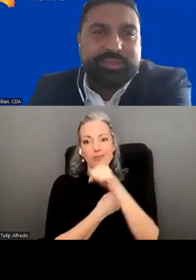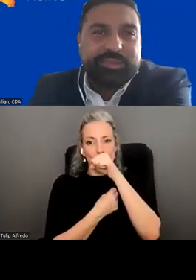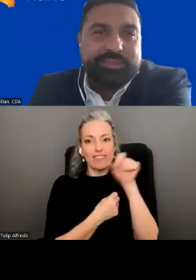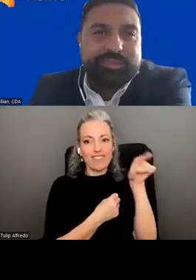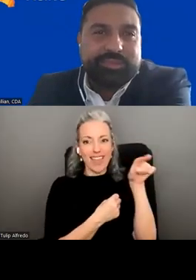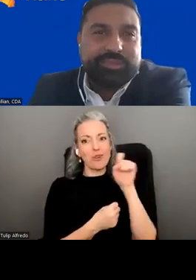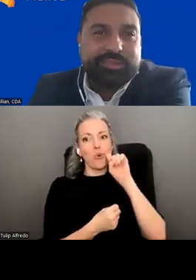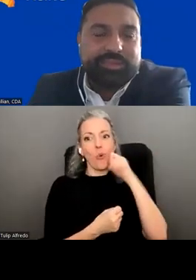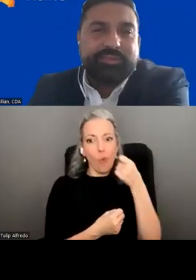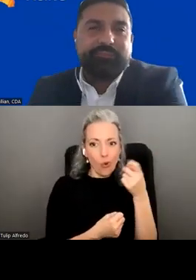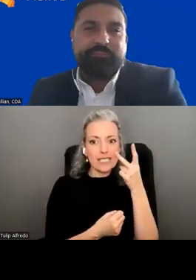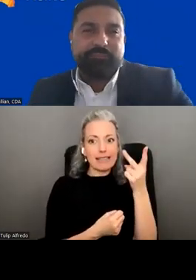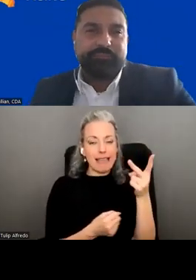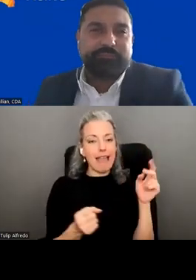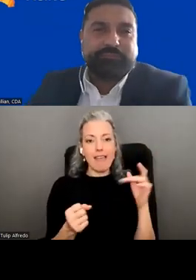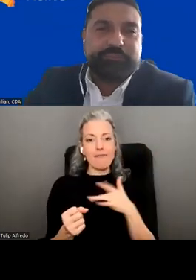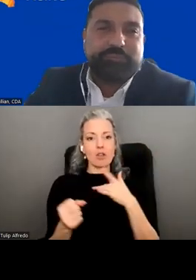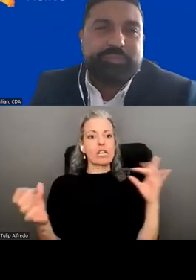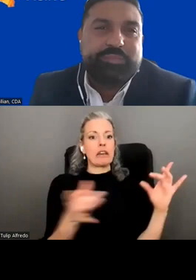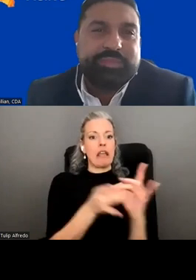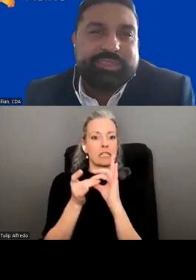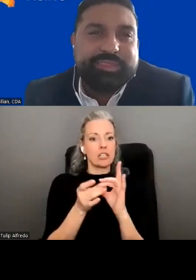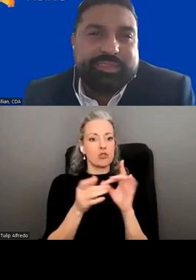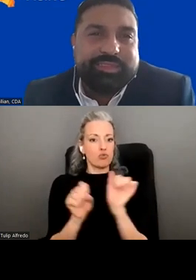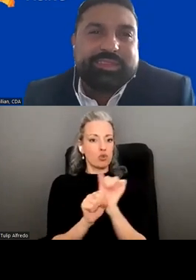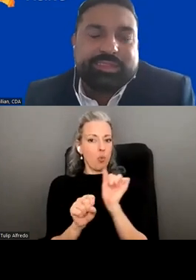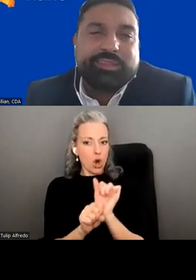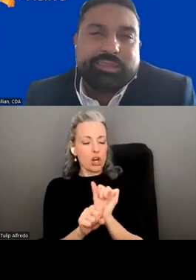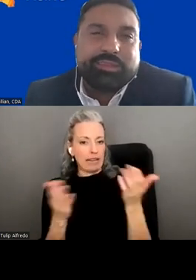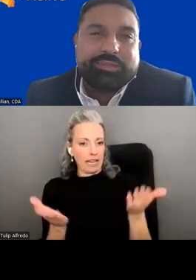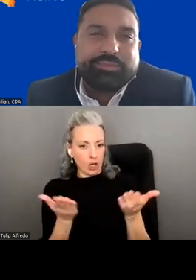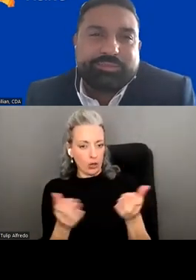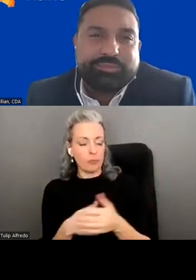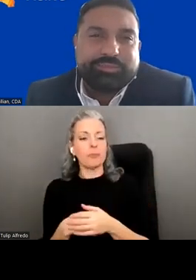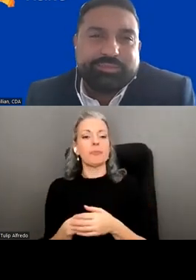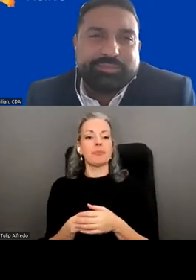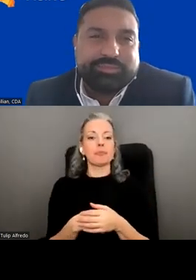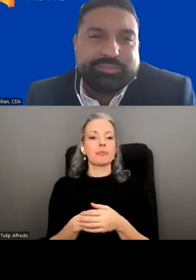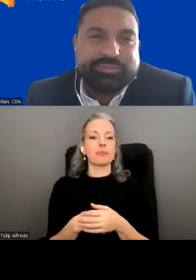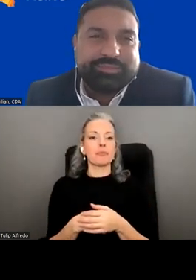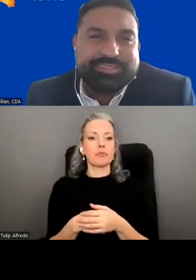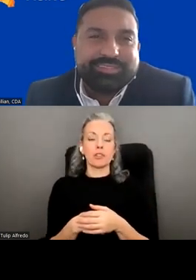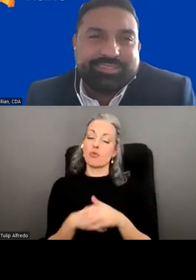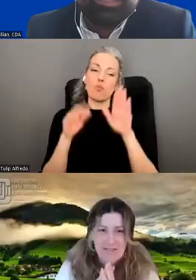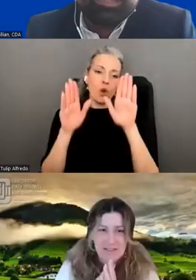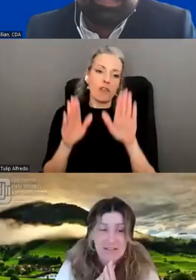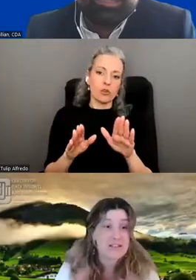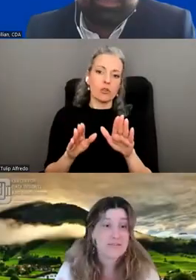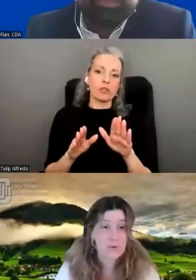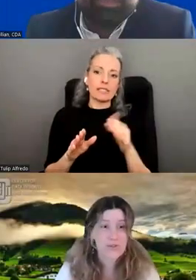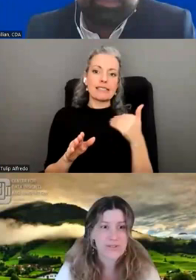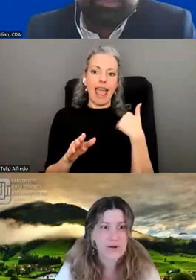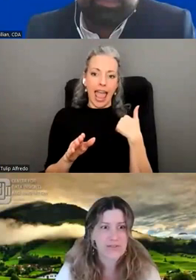see this and so connected to work that we're doing over in CDII. And it's just great to be able to have